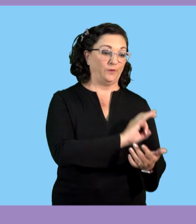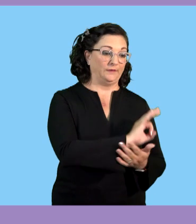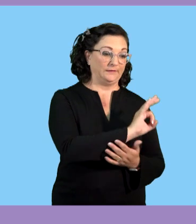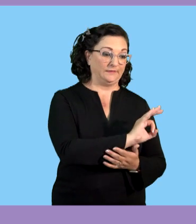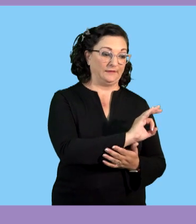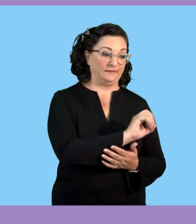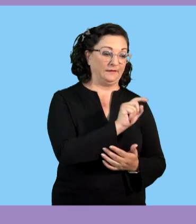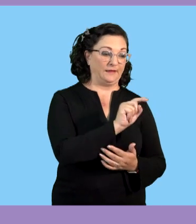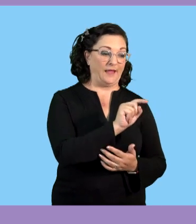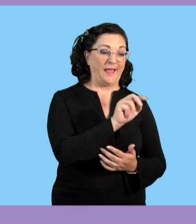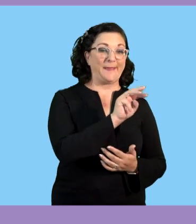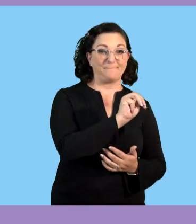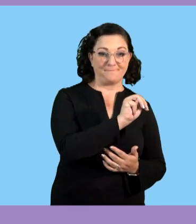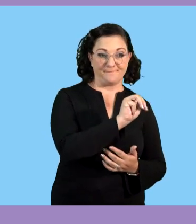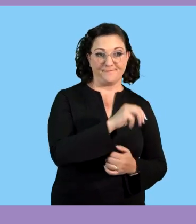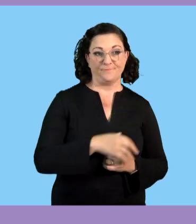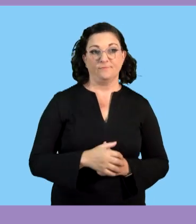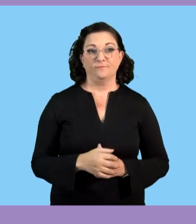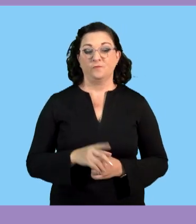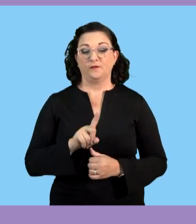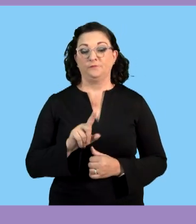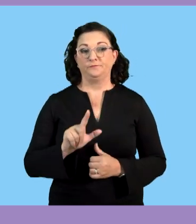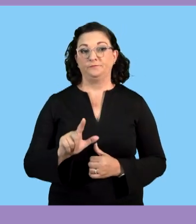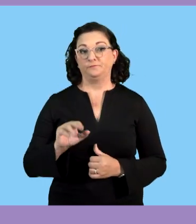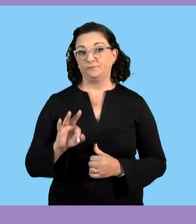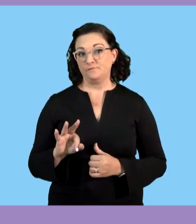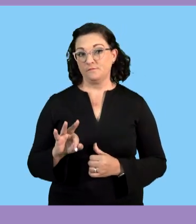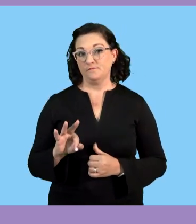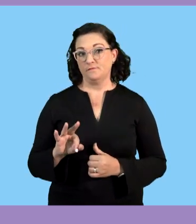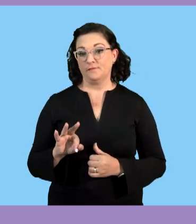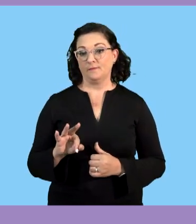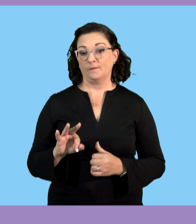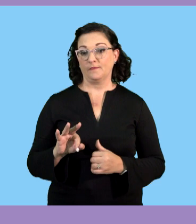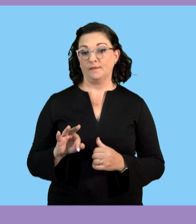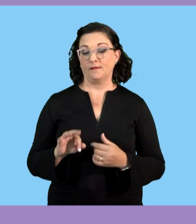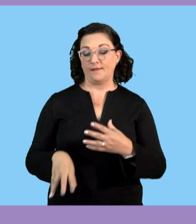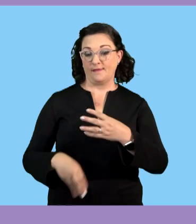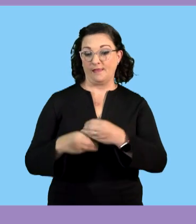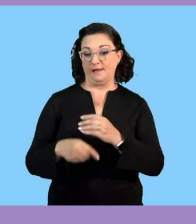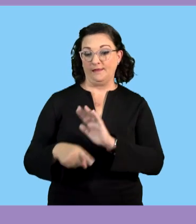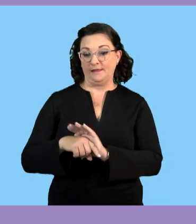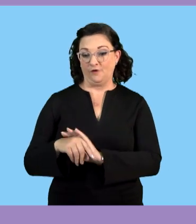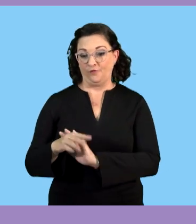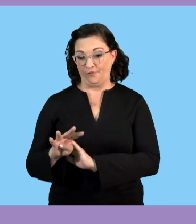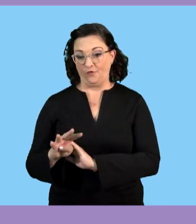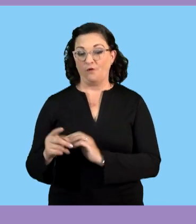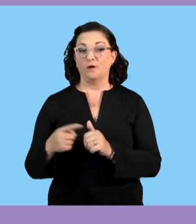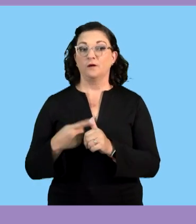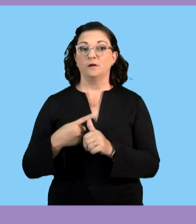m. And on the other side, if we say 173 and we add a -4, that is going to give